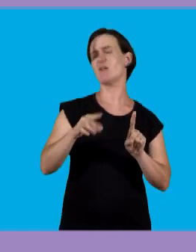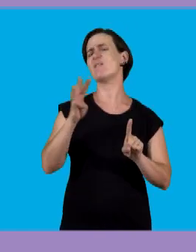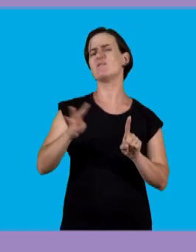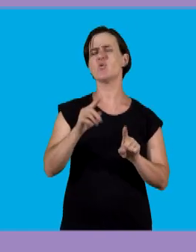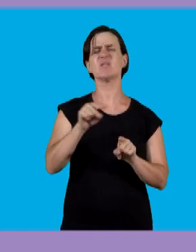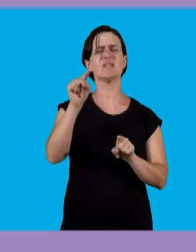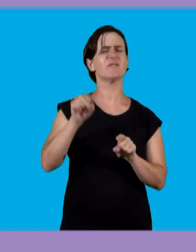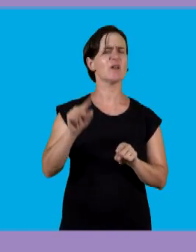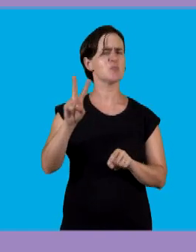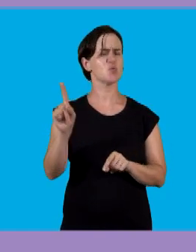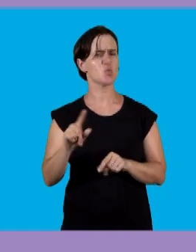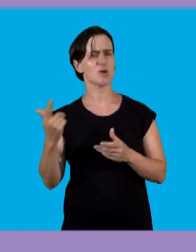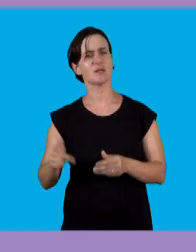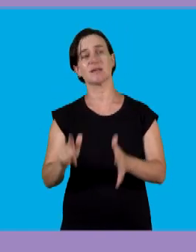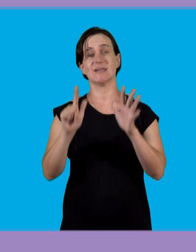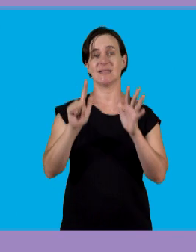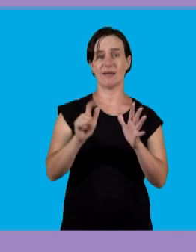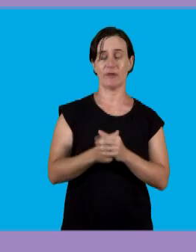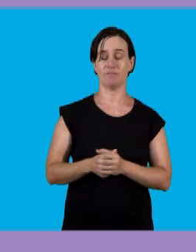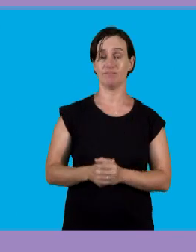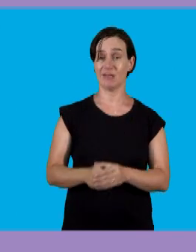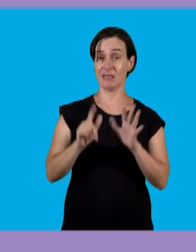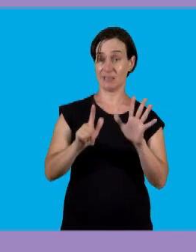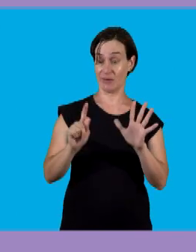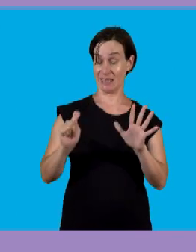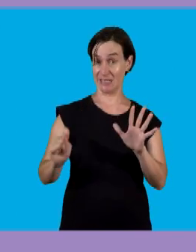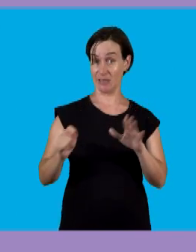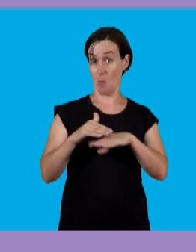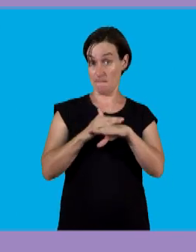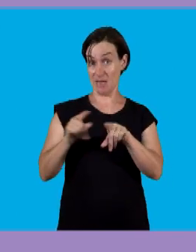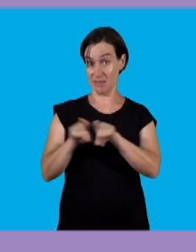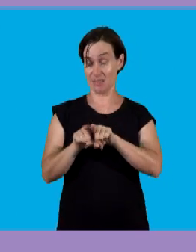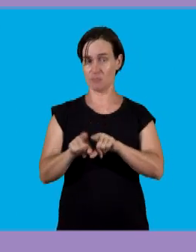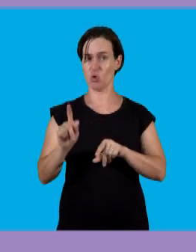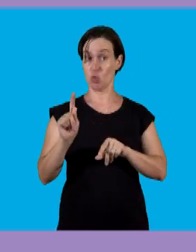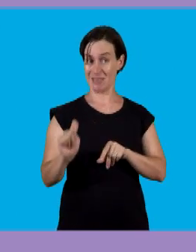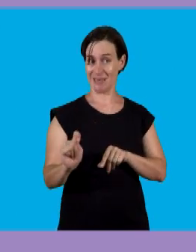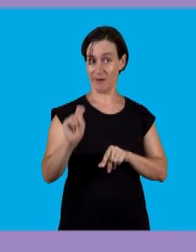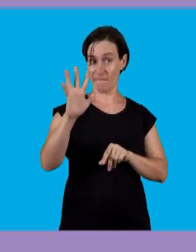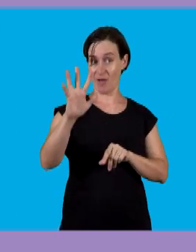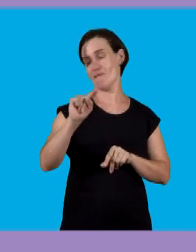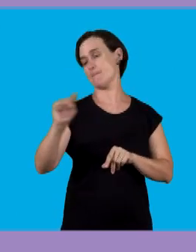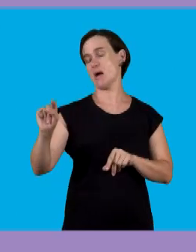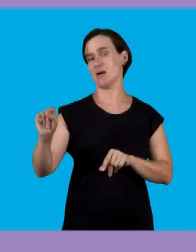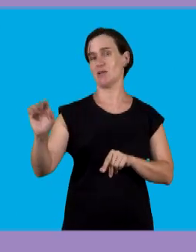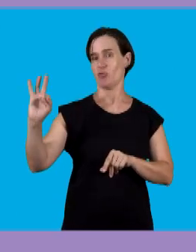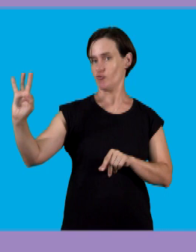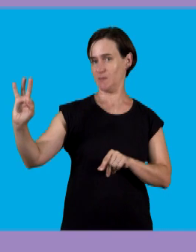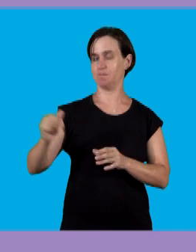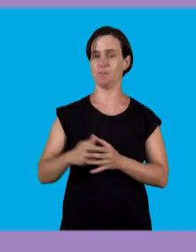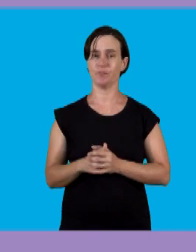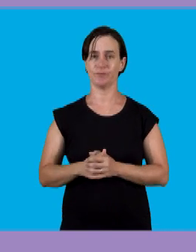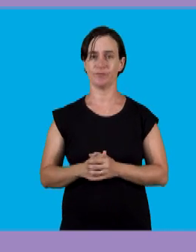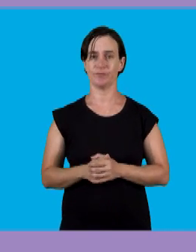7. And we are going to subtract those exponents there because the base is the same. Now 5 minus 3 is